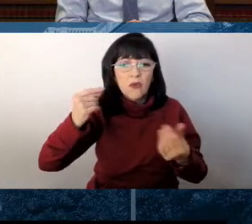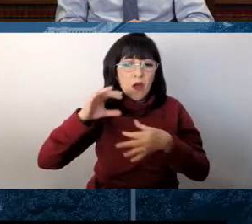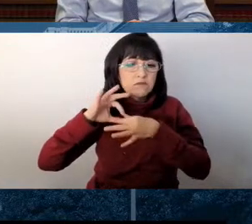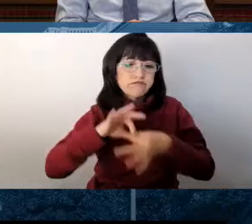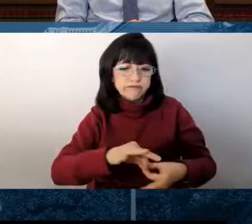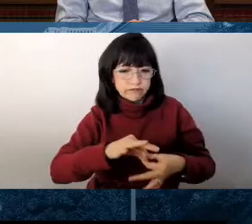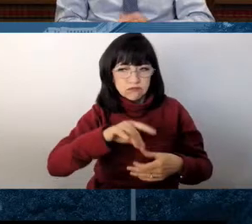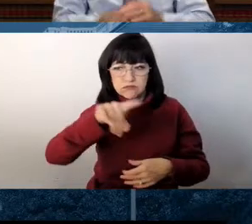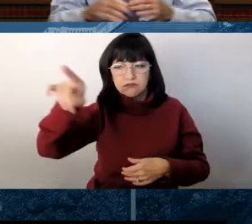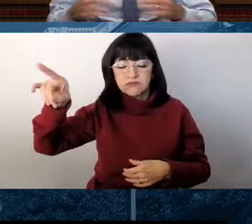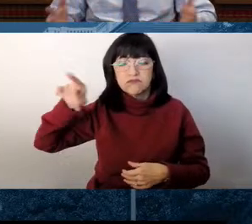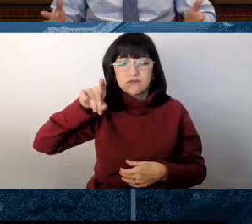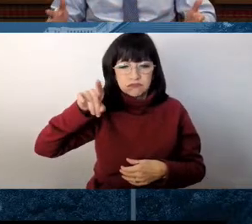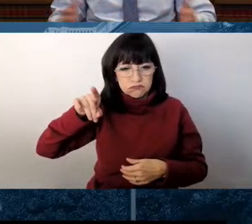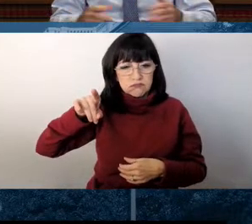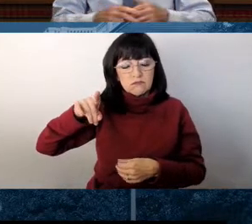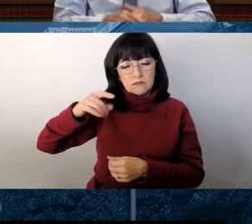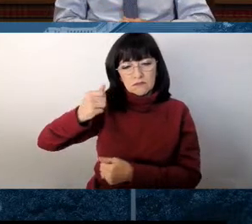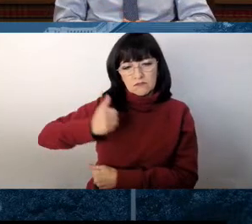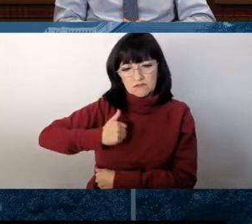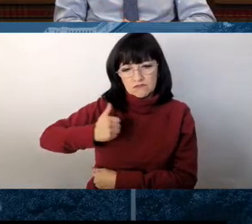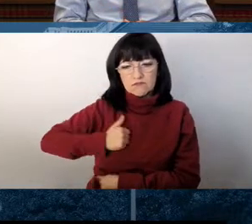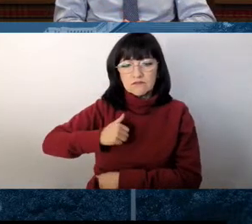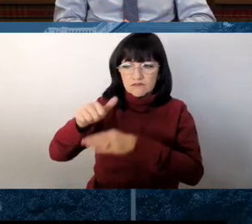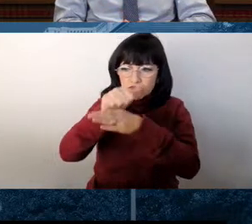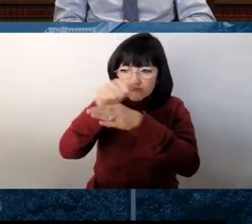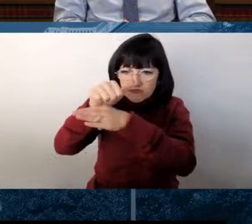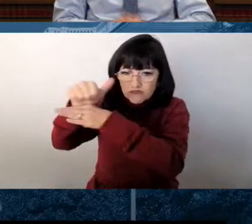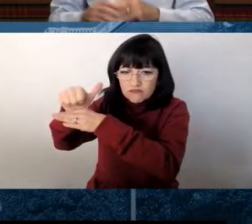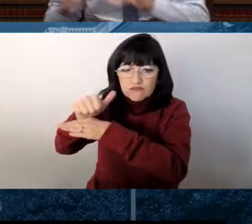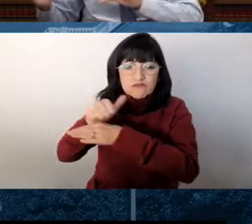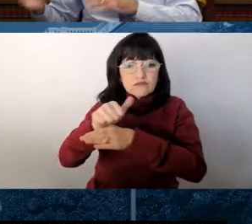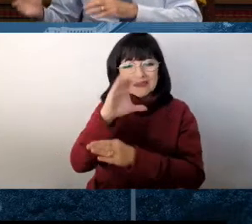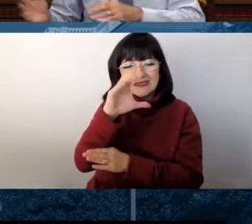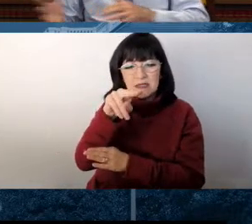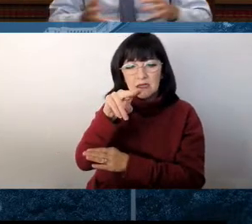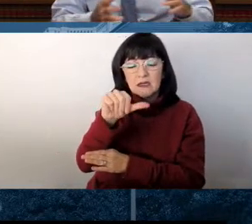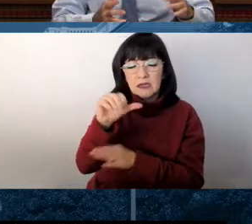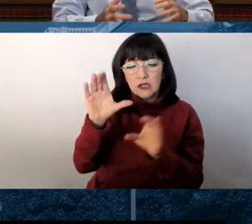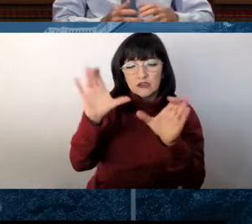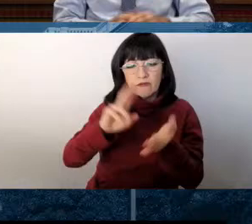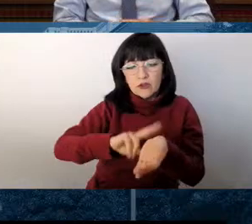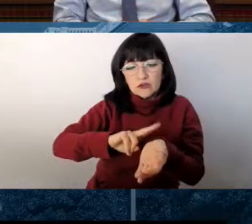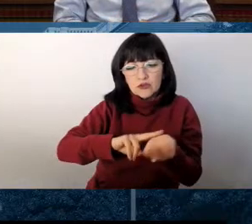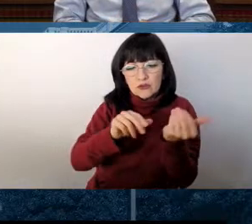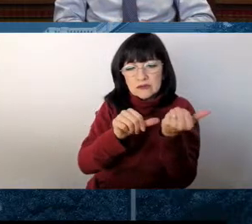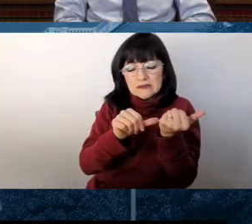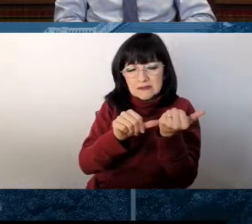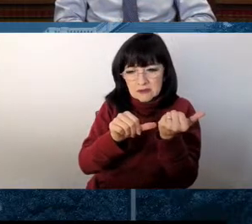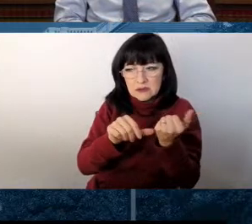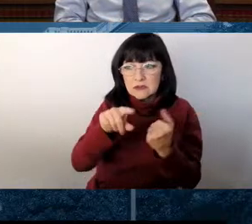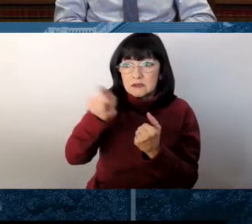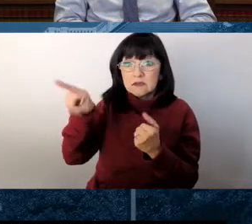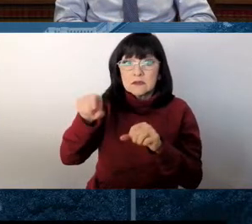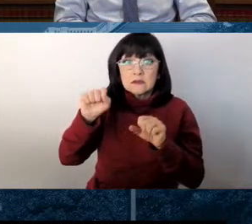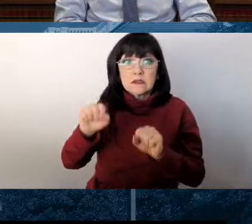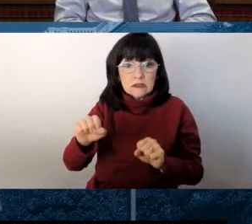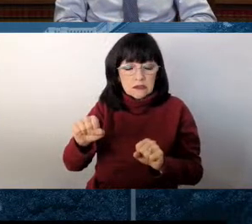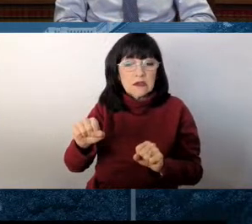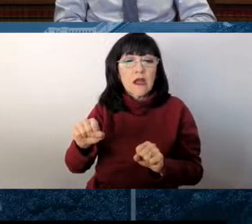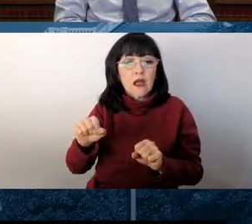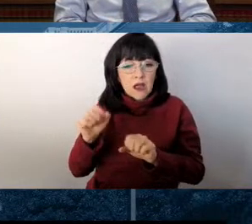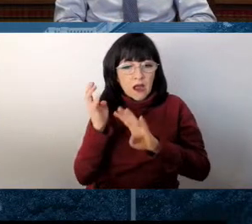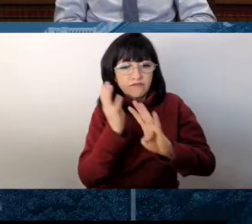to be CNAs being dispatched to our long-term care facilities, enabling the hospitals to